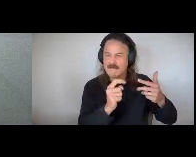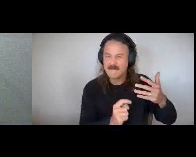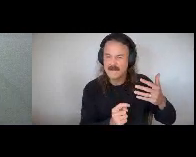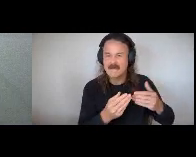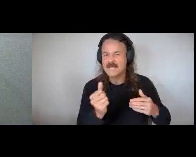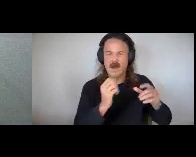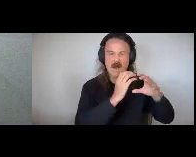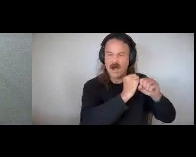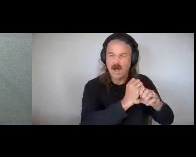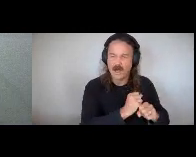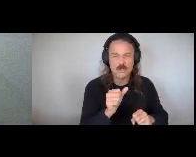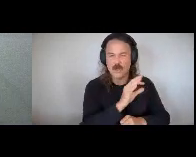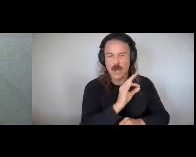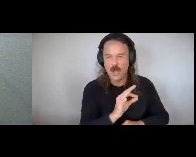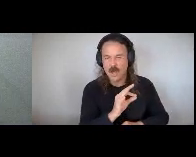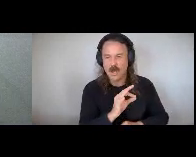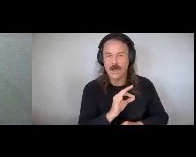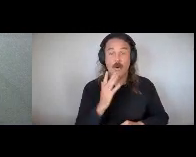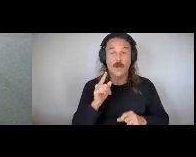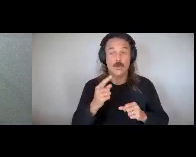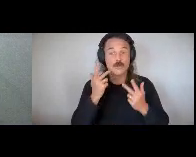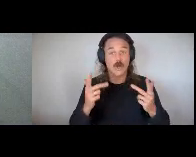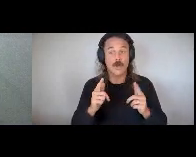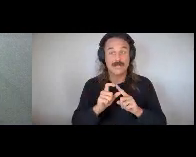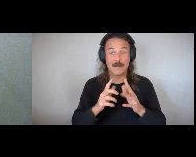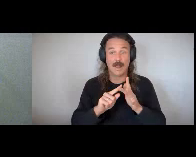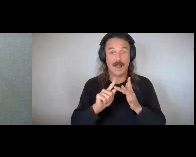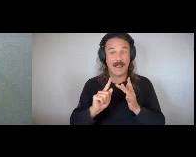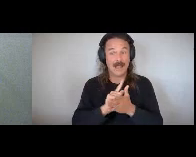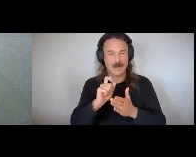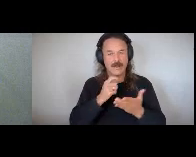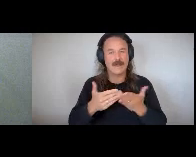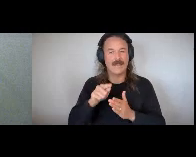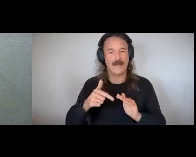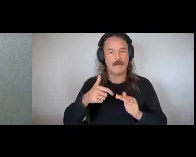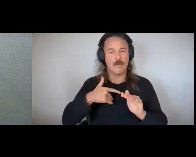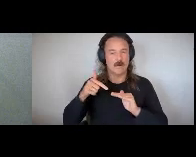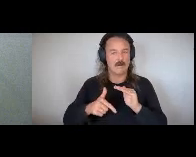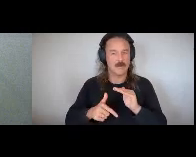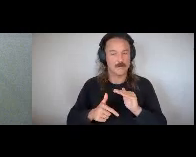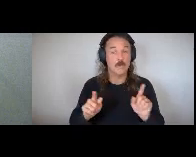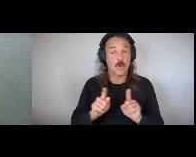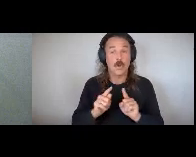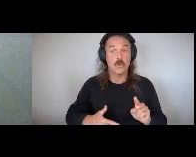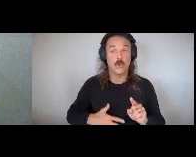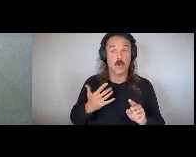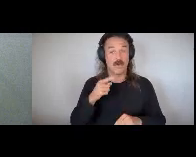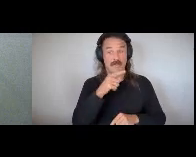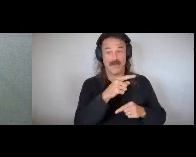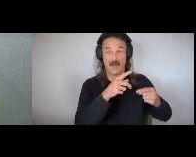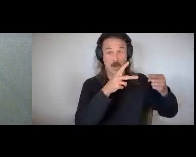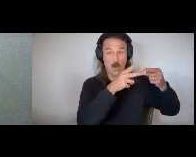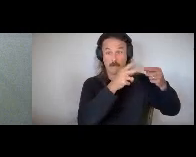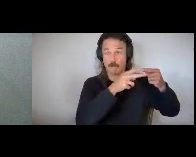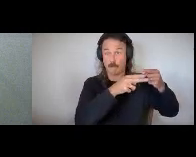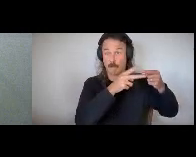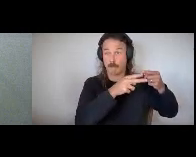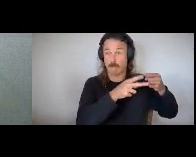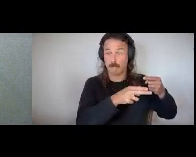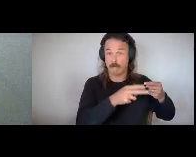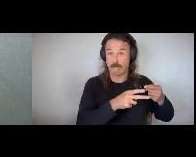about that perhaps when you see the instrument. And the other aspect of that is you don't want to reduce it so much that it's no longer a reliable or